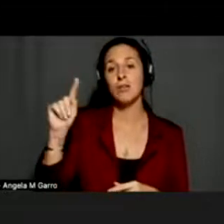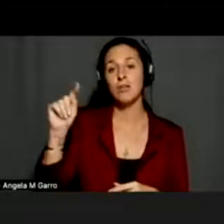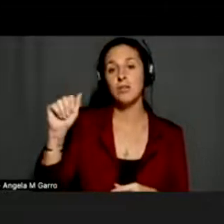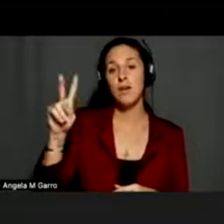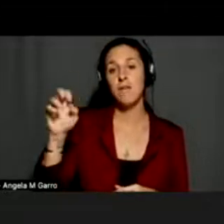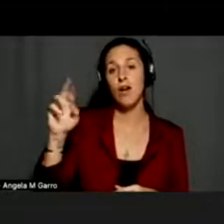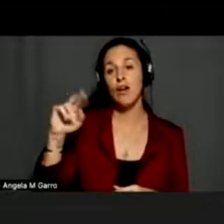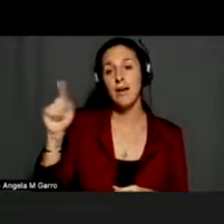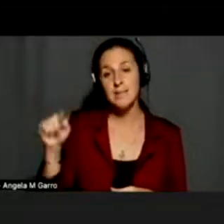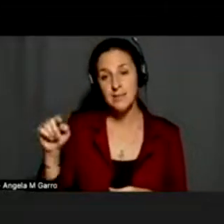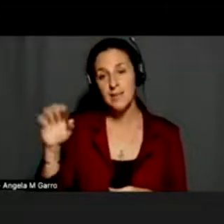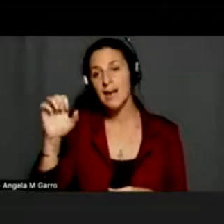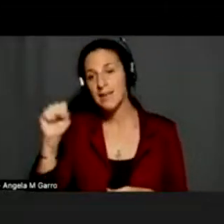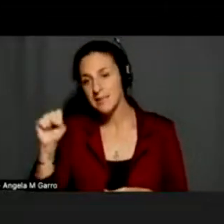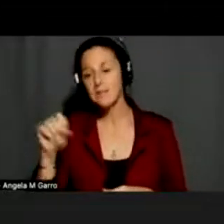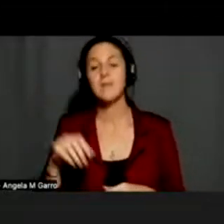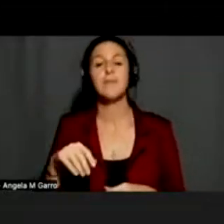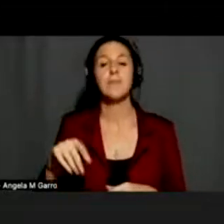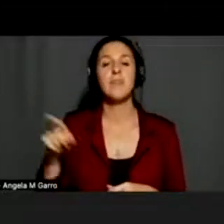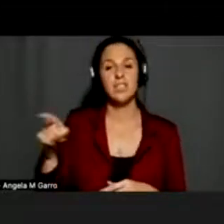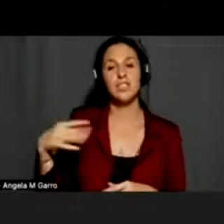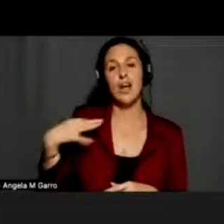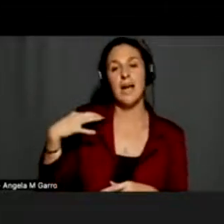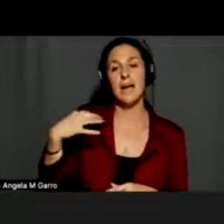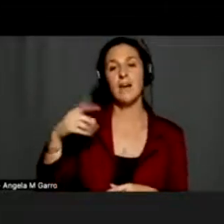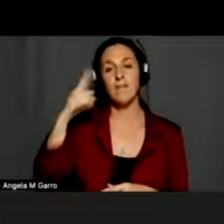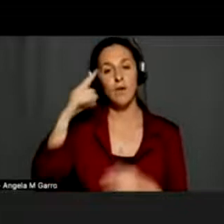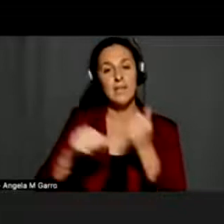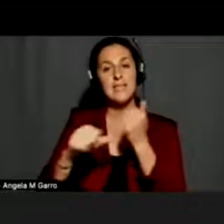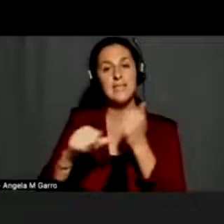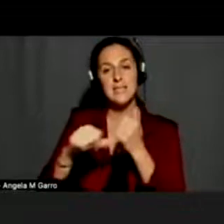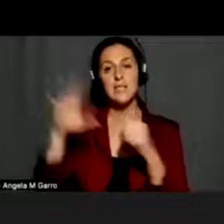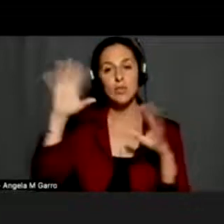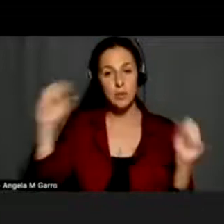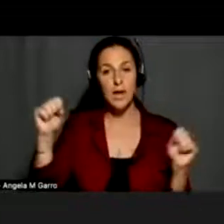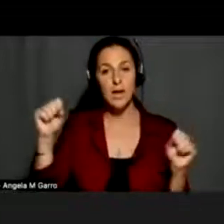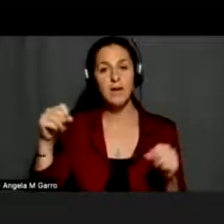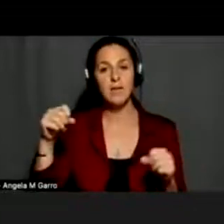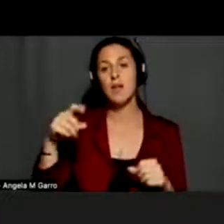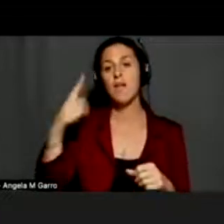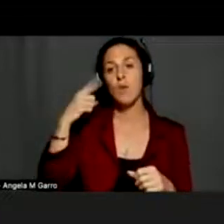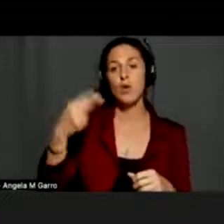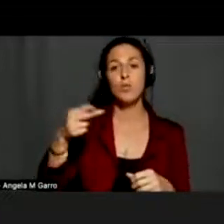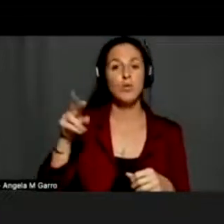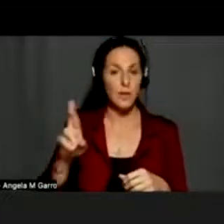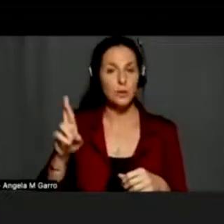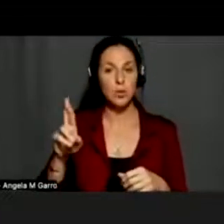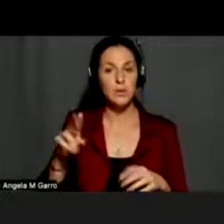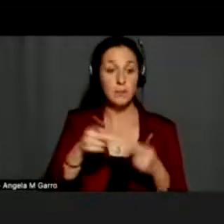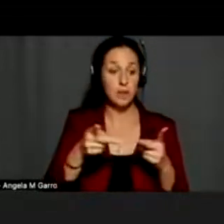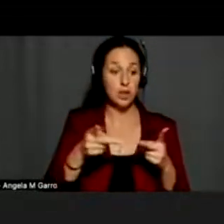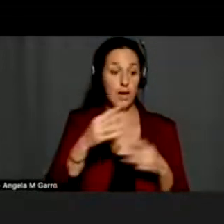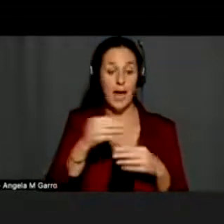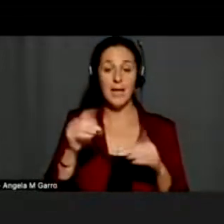is our candidate for the Assistant Superintendent of Human Resources position in the district. The